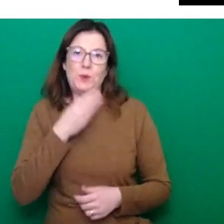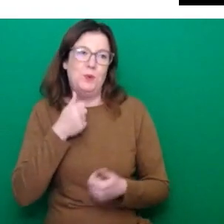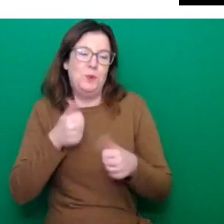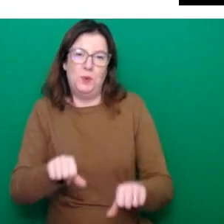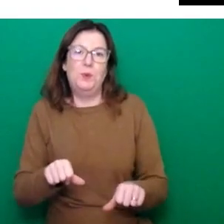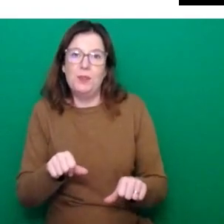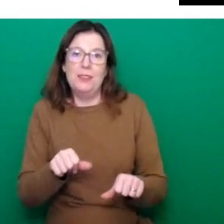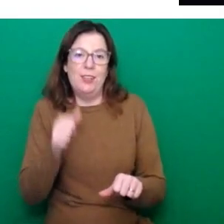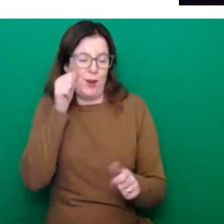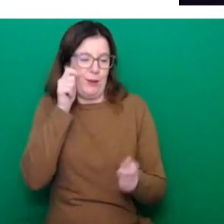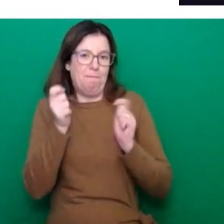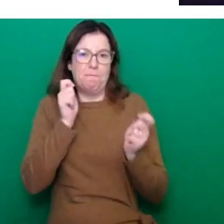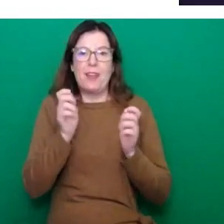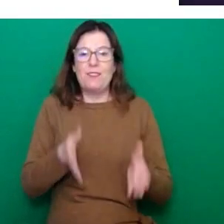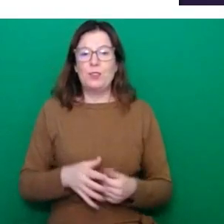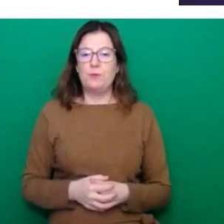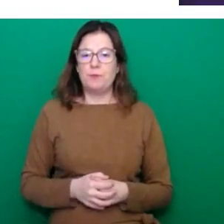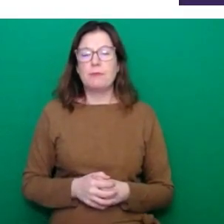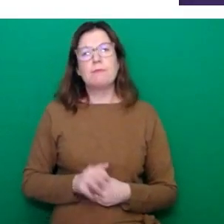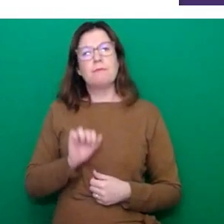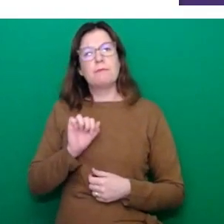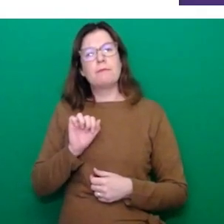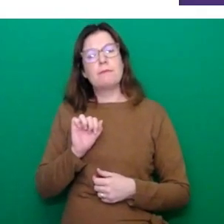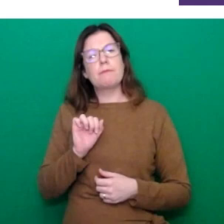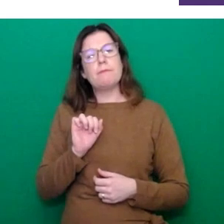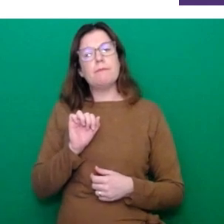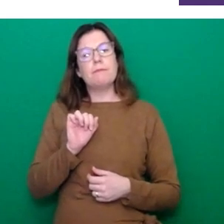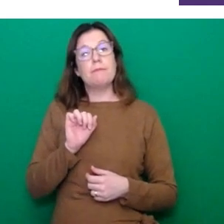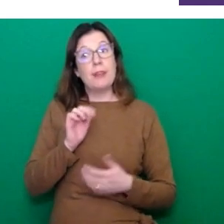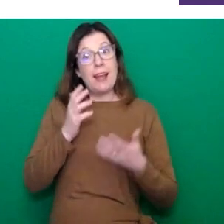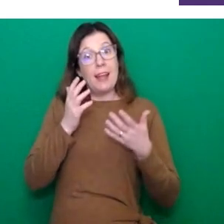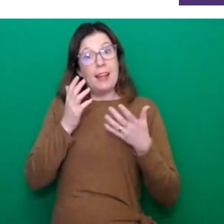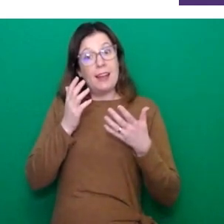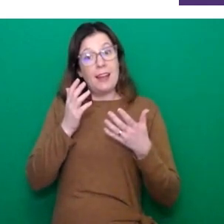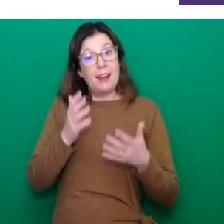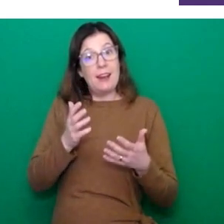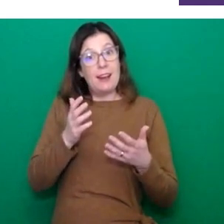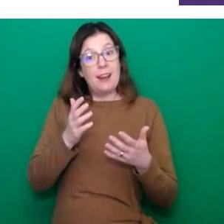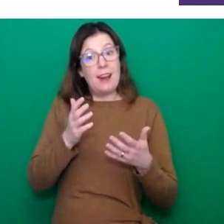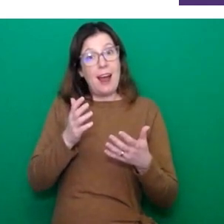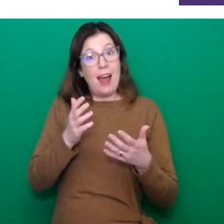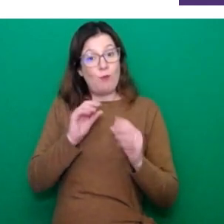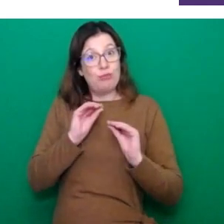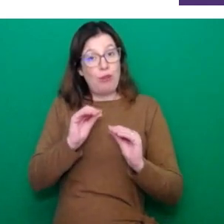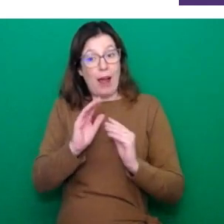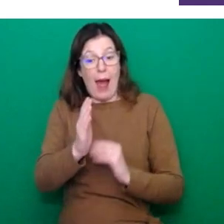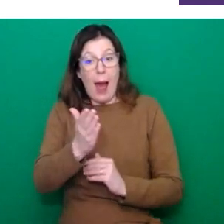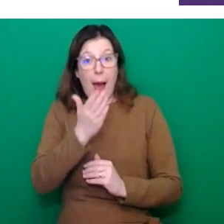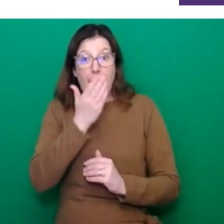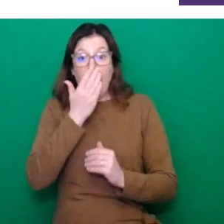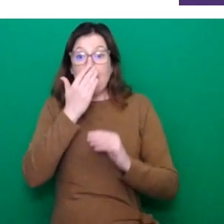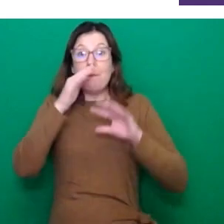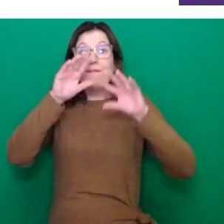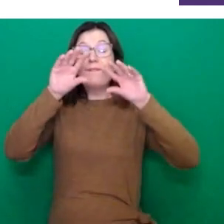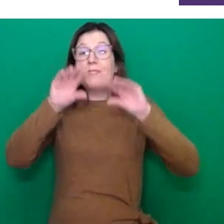being in that brain. Or towards the end of we're coming towards the end of the program, and you're maybe starting to think